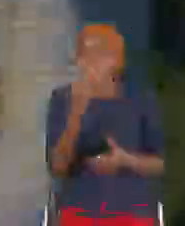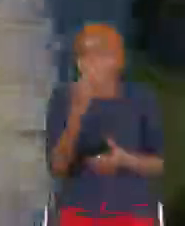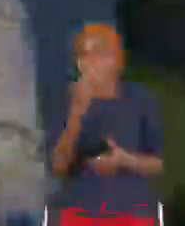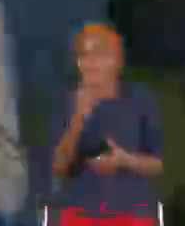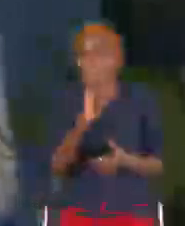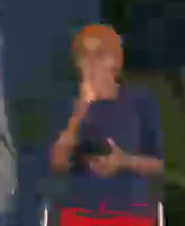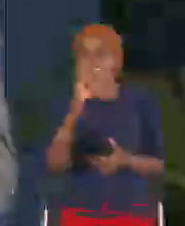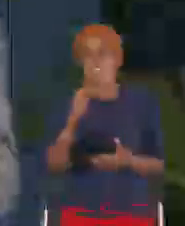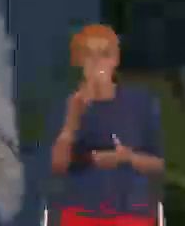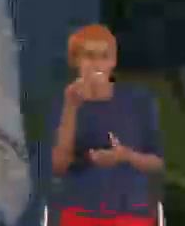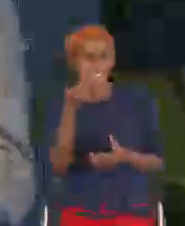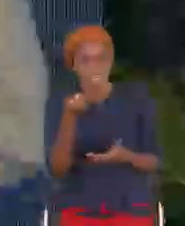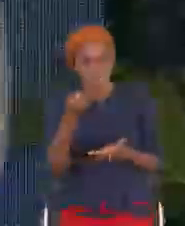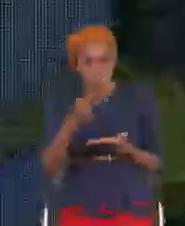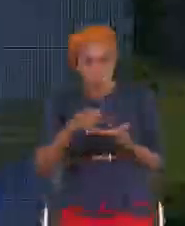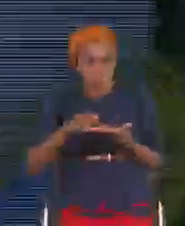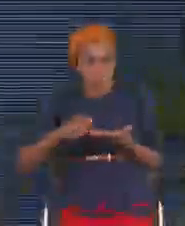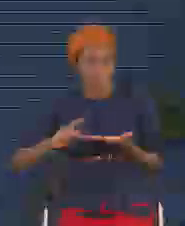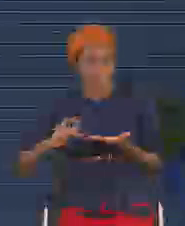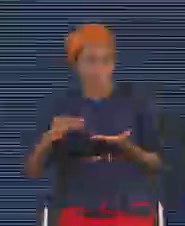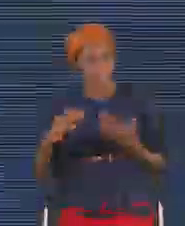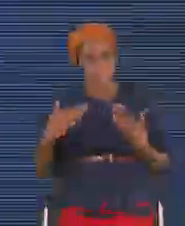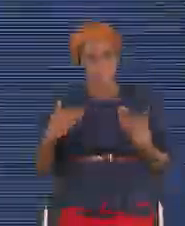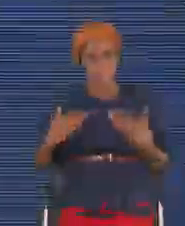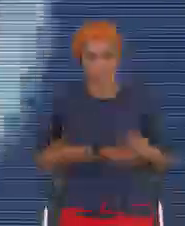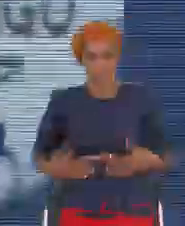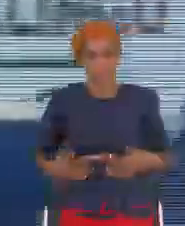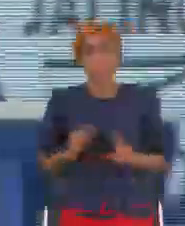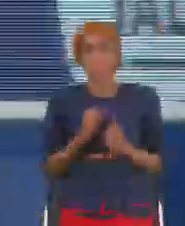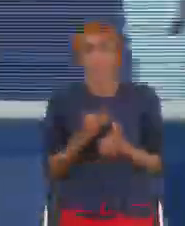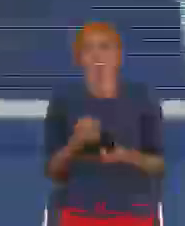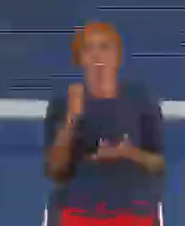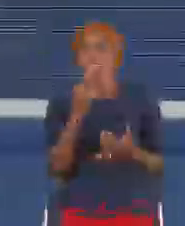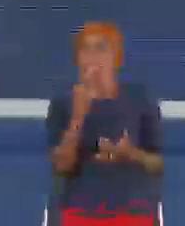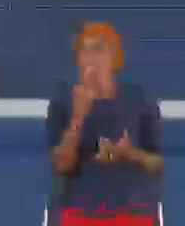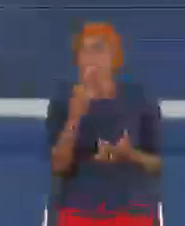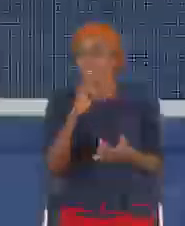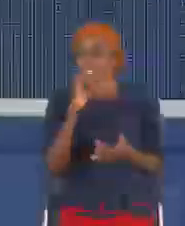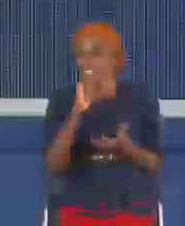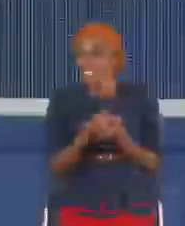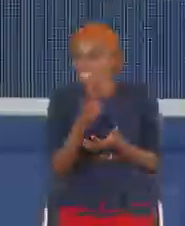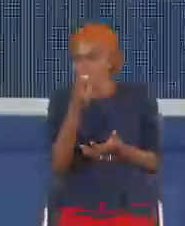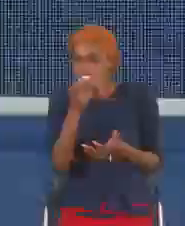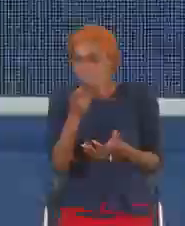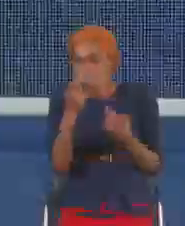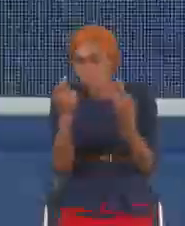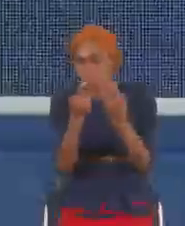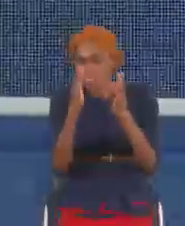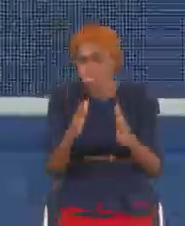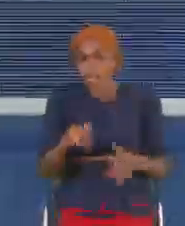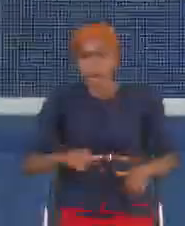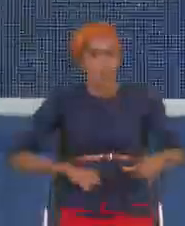little member. The tongue is that little transgressor and boasteth